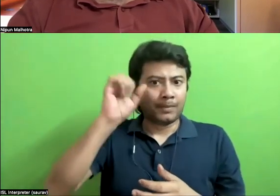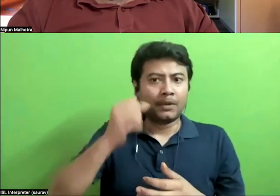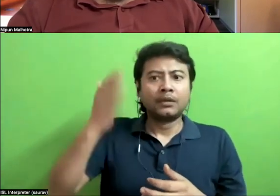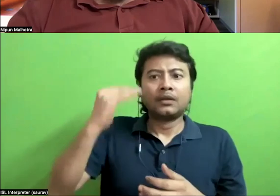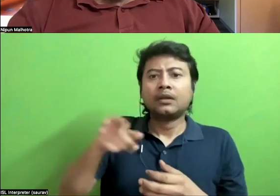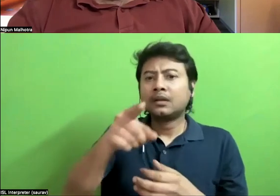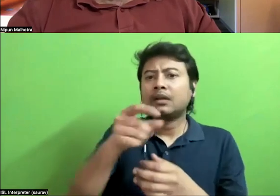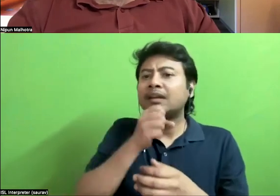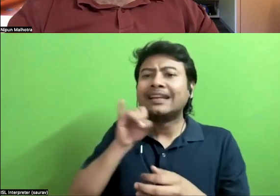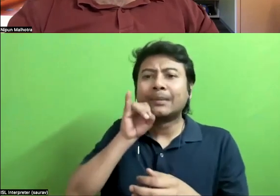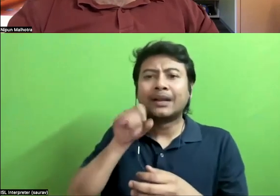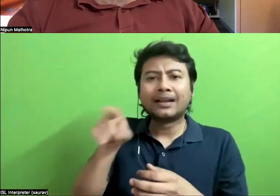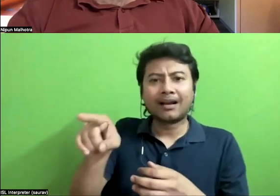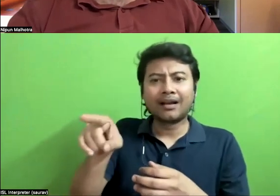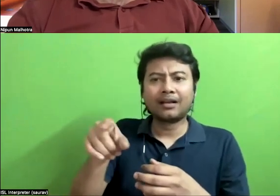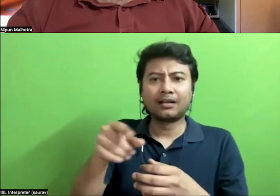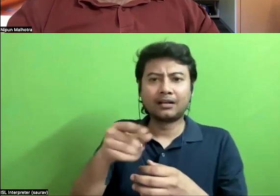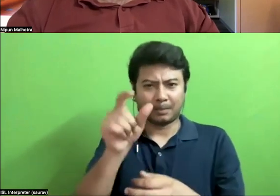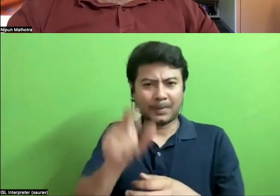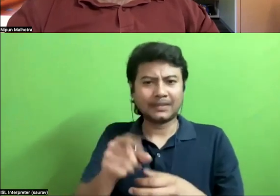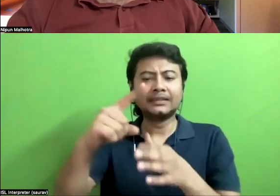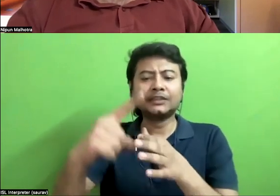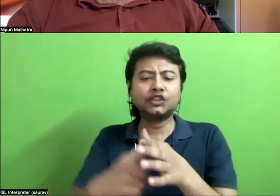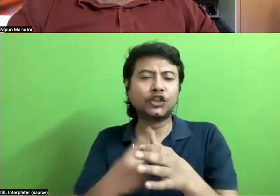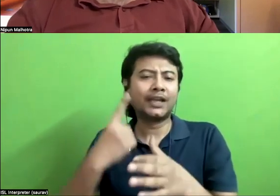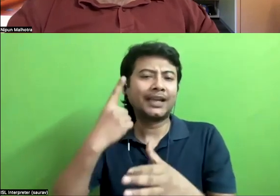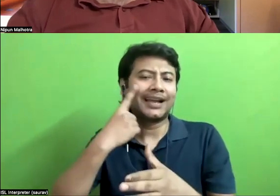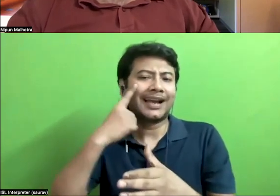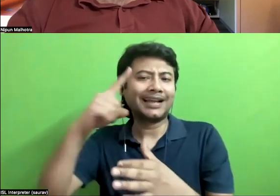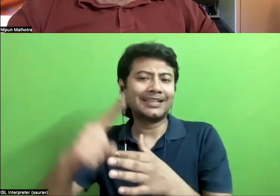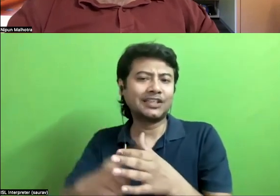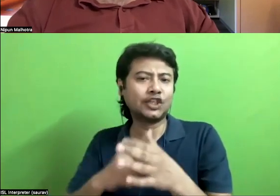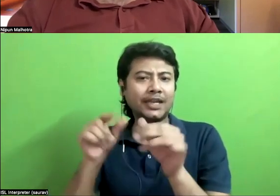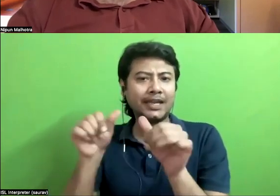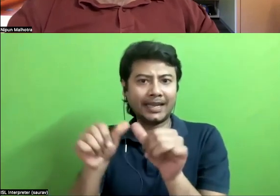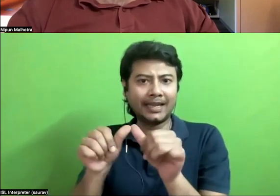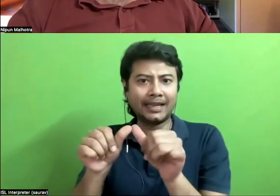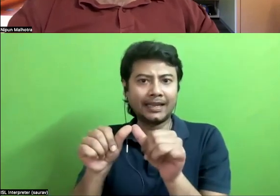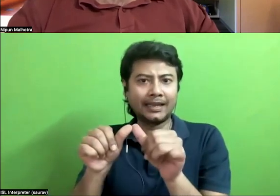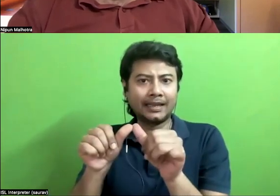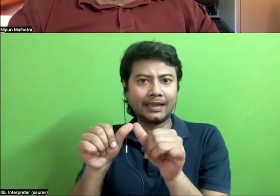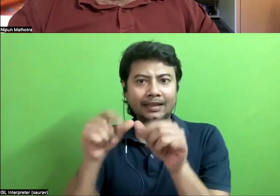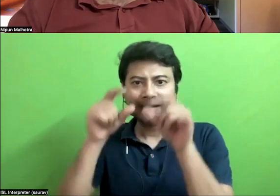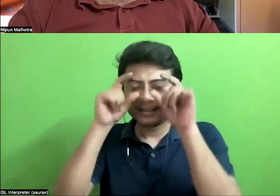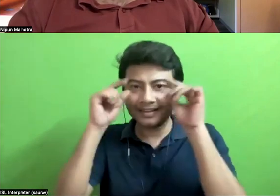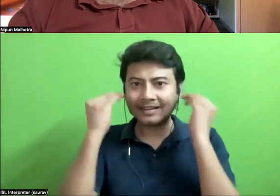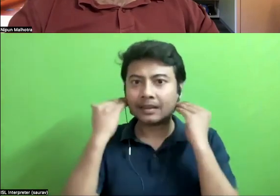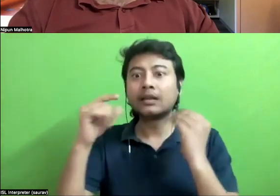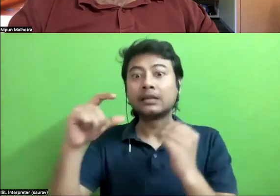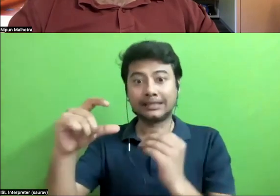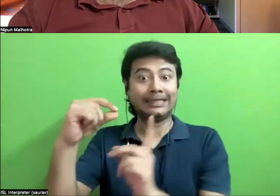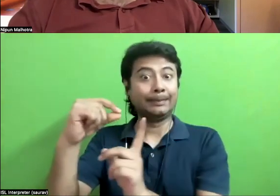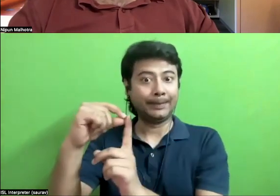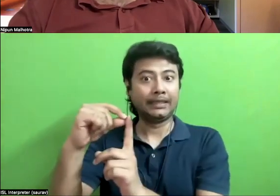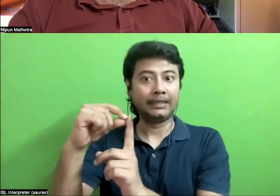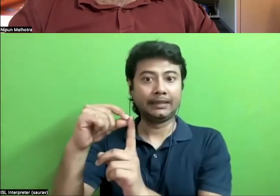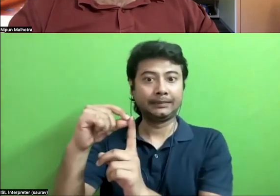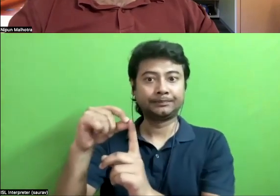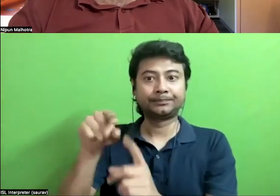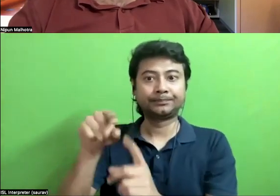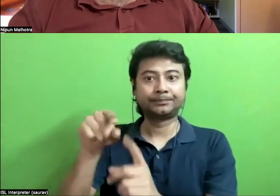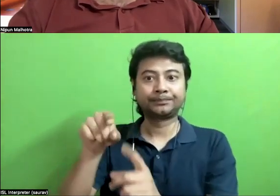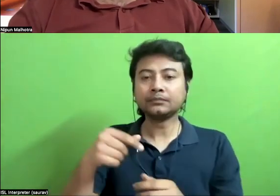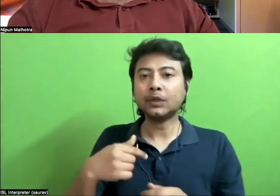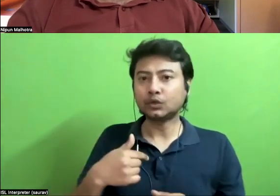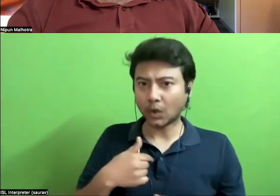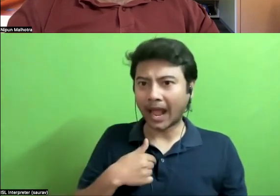fact, who's again another consultant at Enable India, she has CP, and I was finding it uncomfortable making her repeat because of the way she talks,